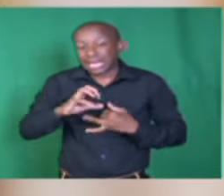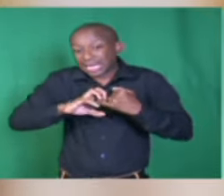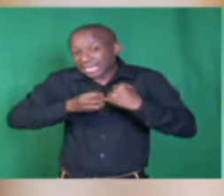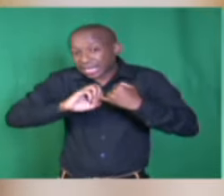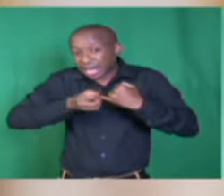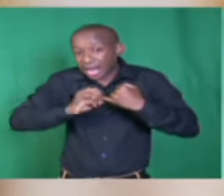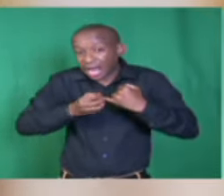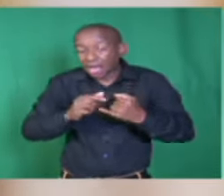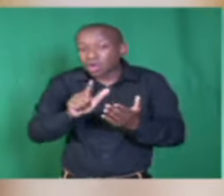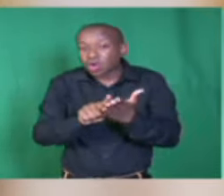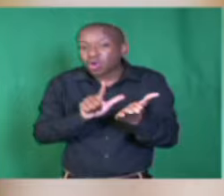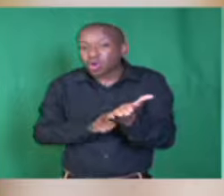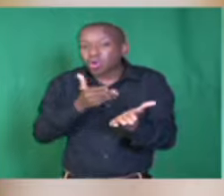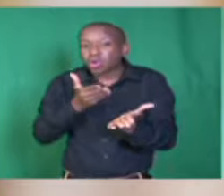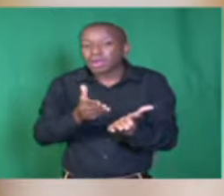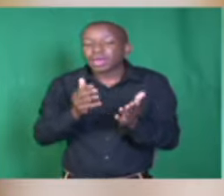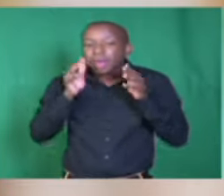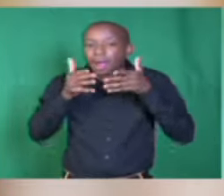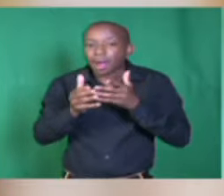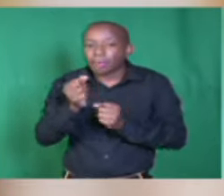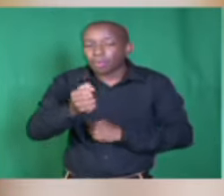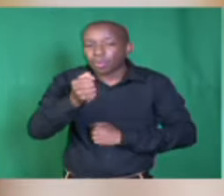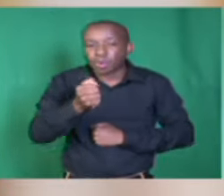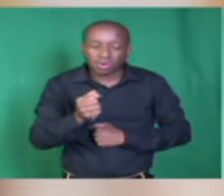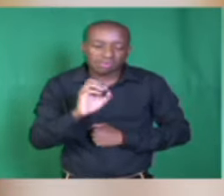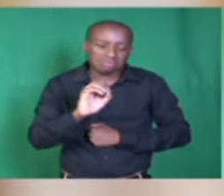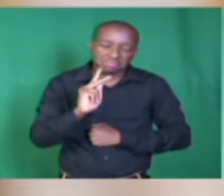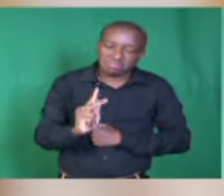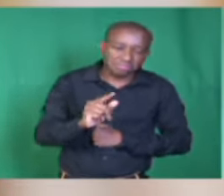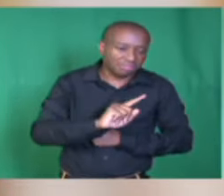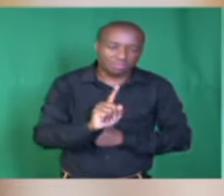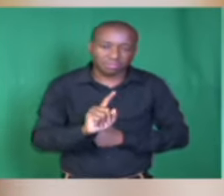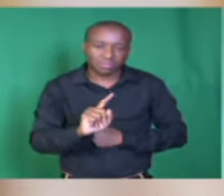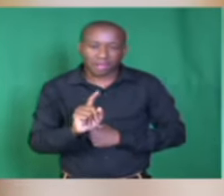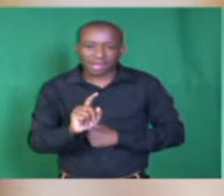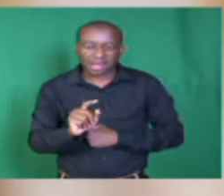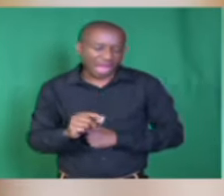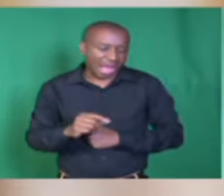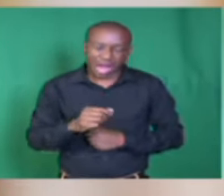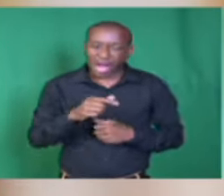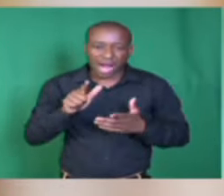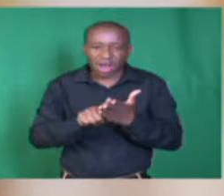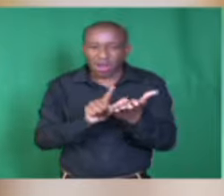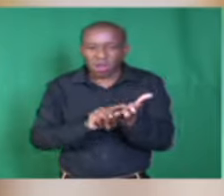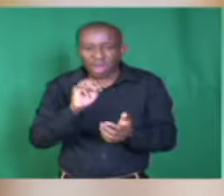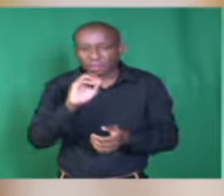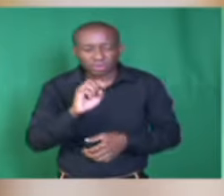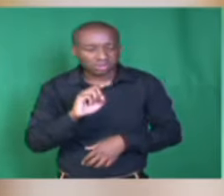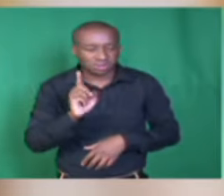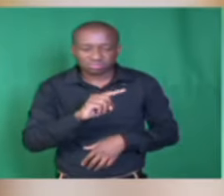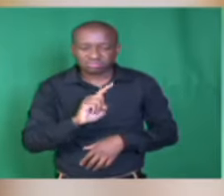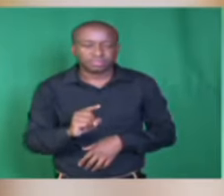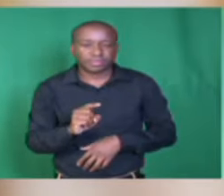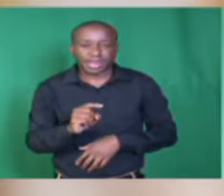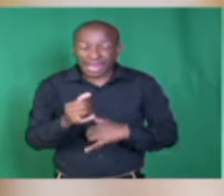law of Moses was not okay, the law of Moses was not valid. Yes. So